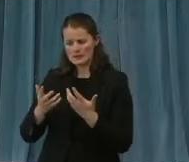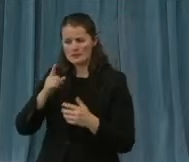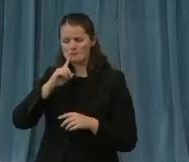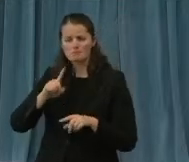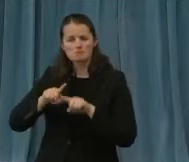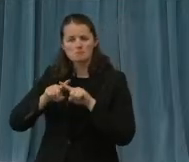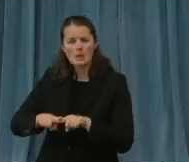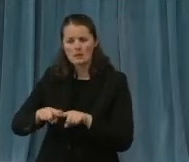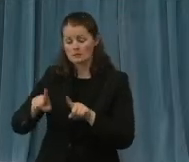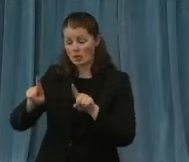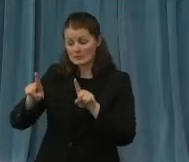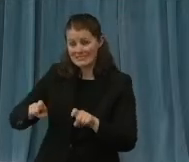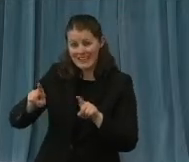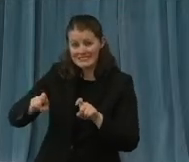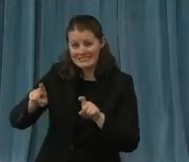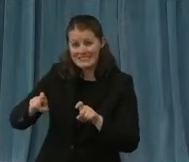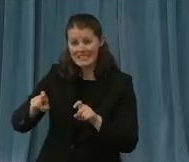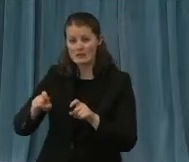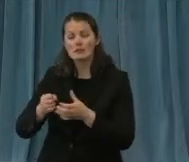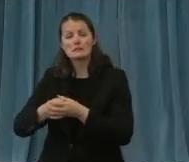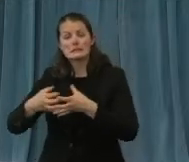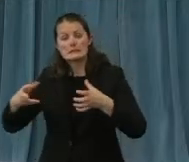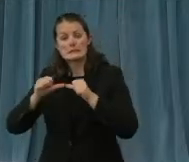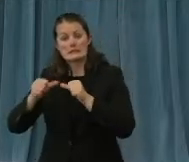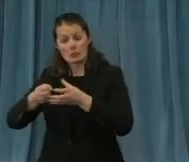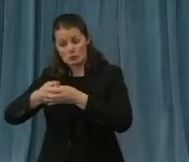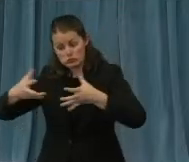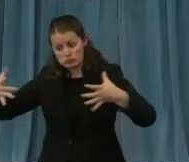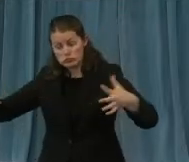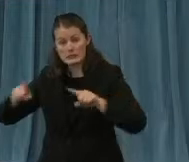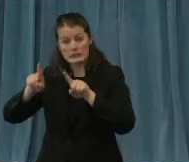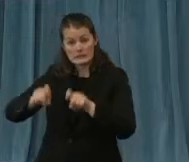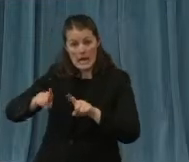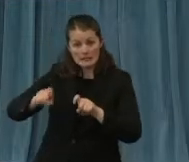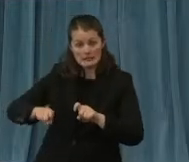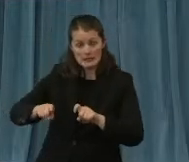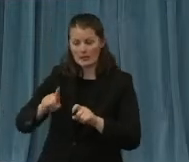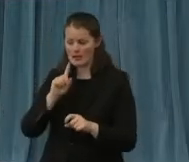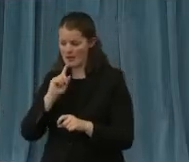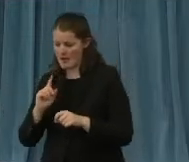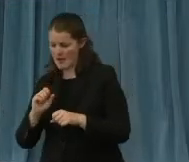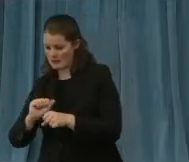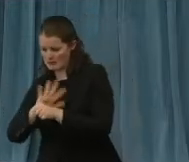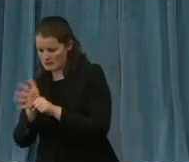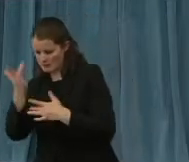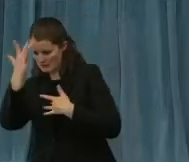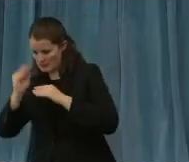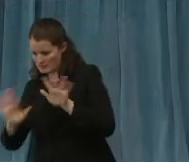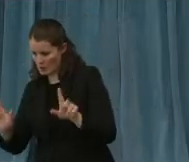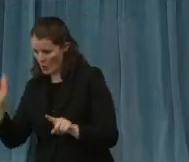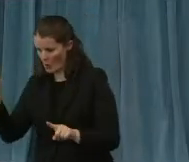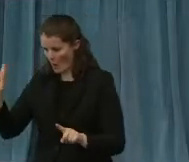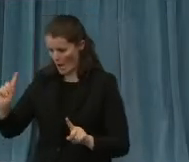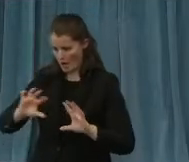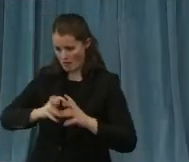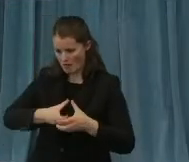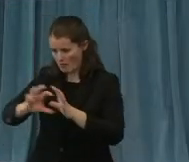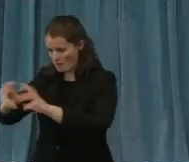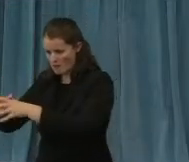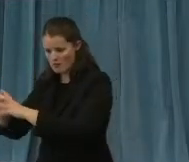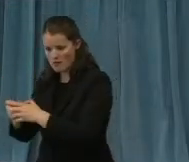capacity. Again, expanded testing and tracing capacity. Economic activity and recovery will require